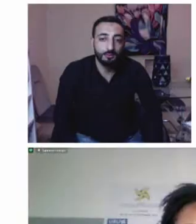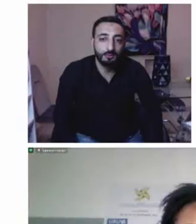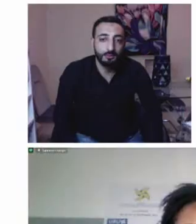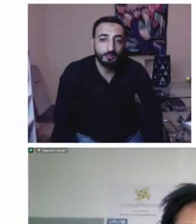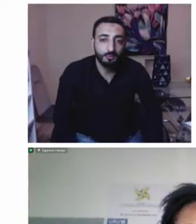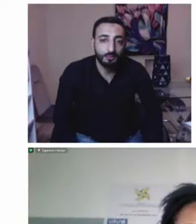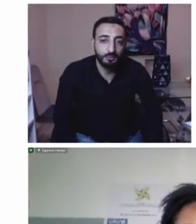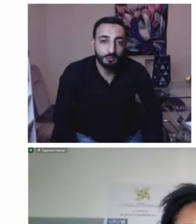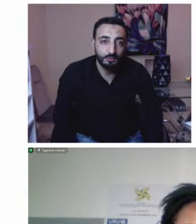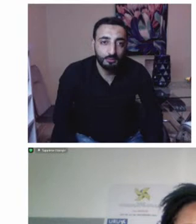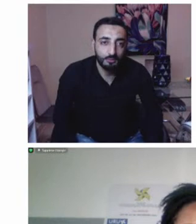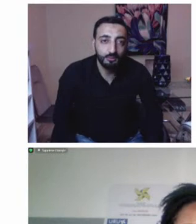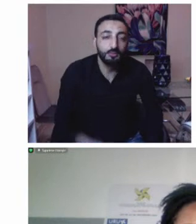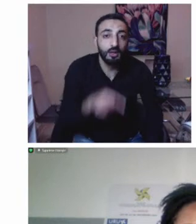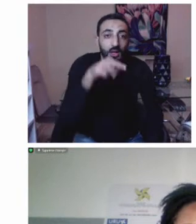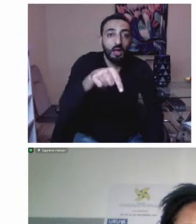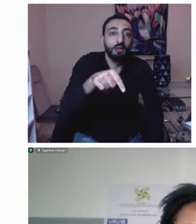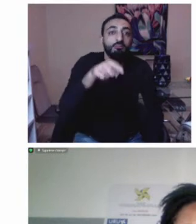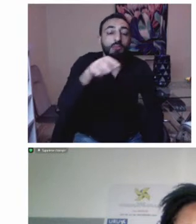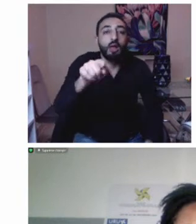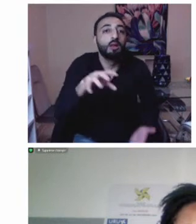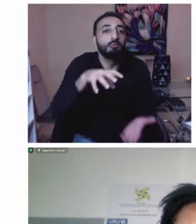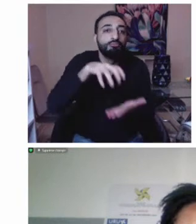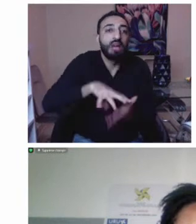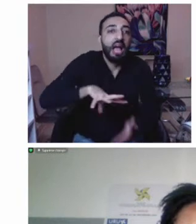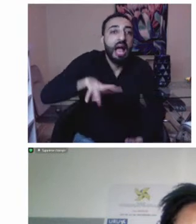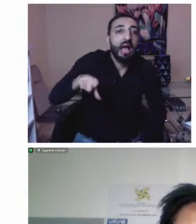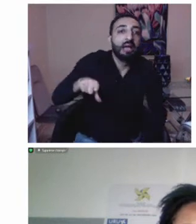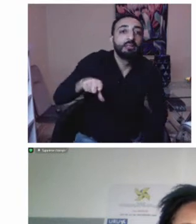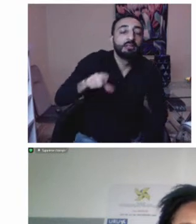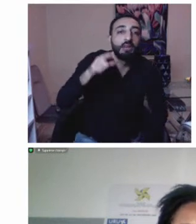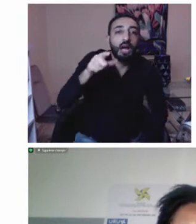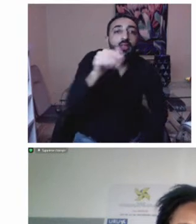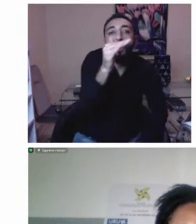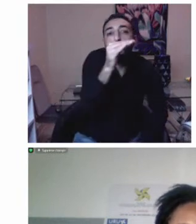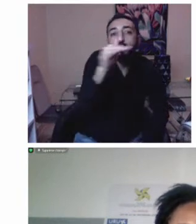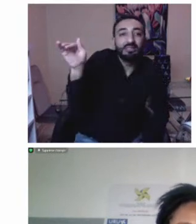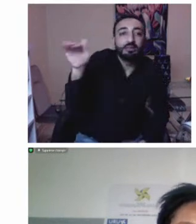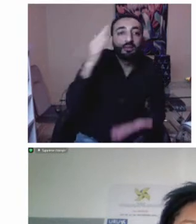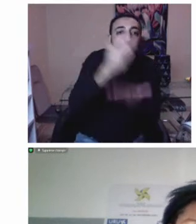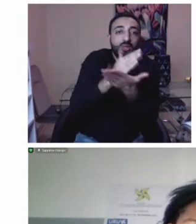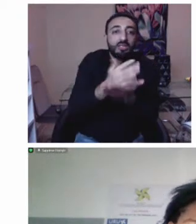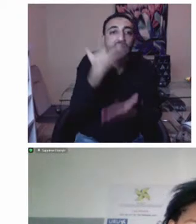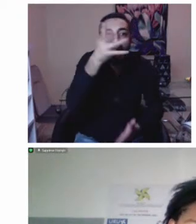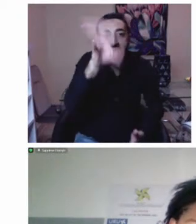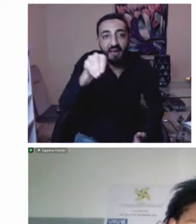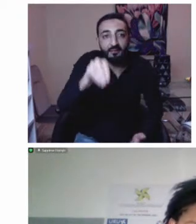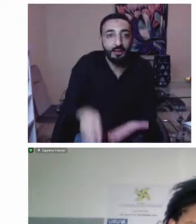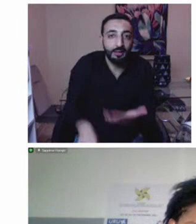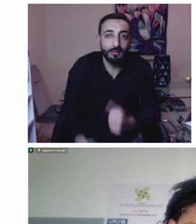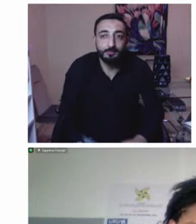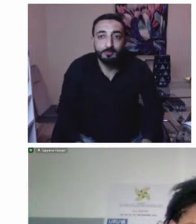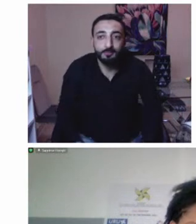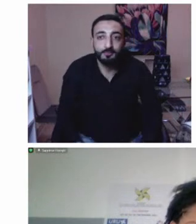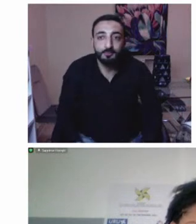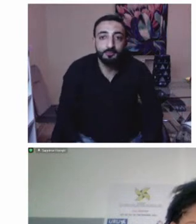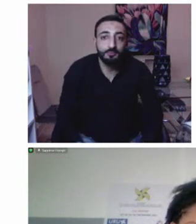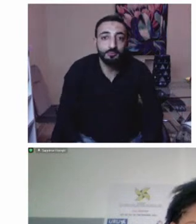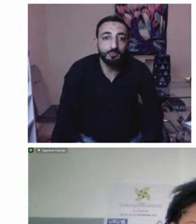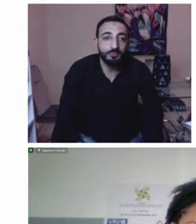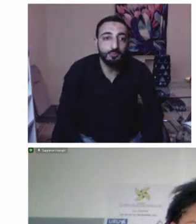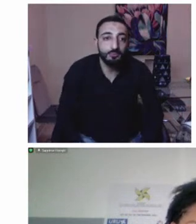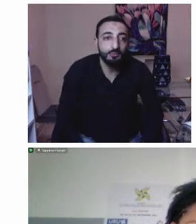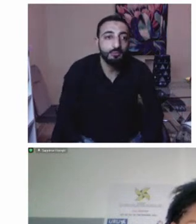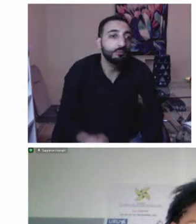peace builders like you face when accessing funding? And in your experience, did you perhaps encounter any good practices of